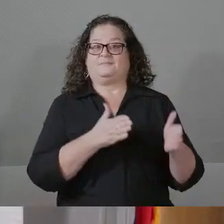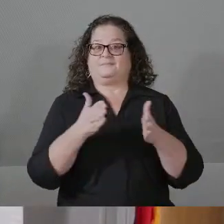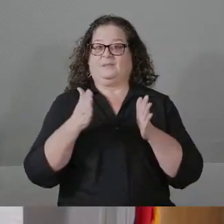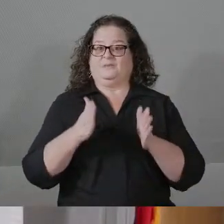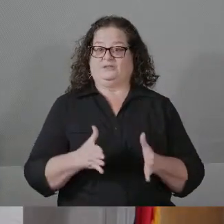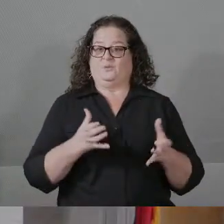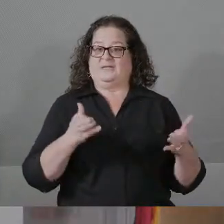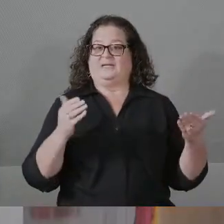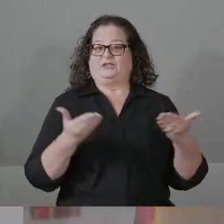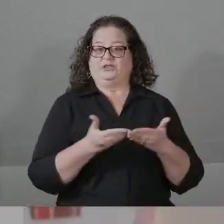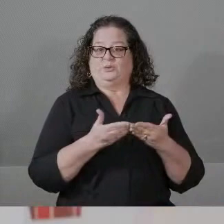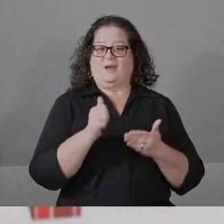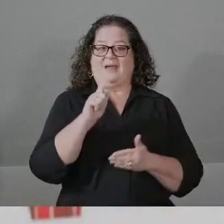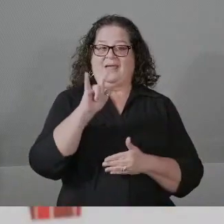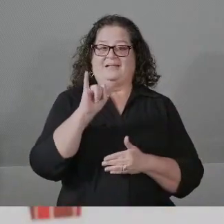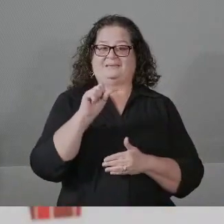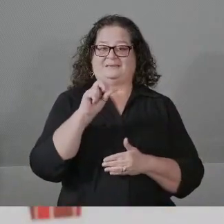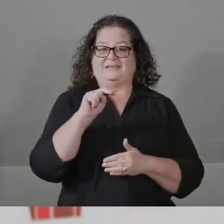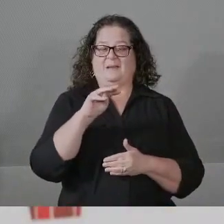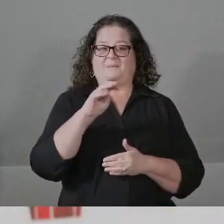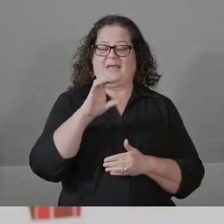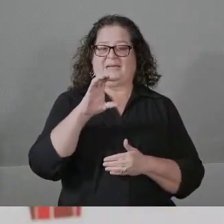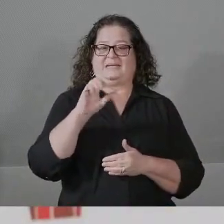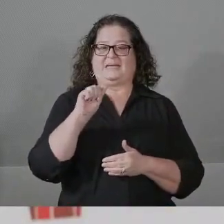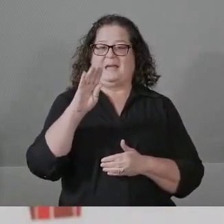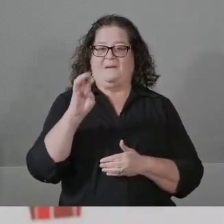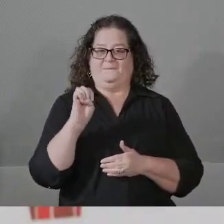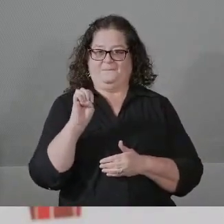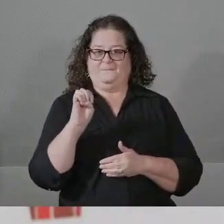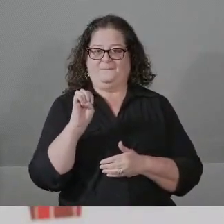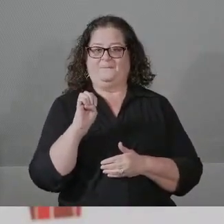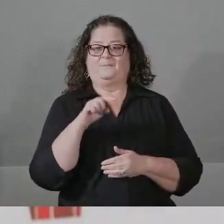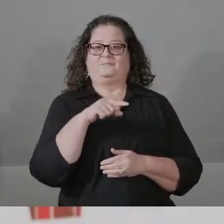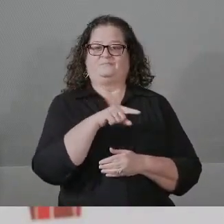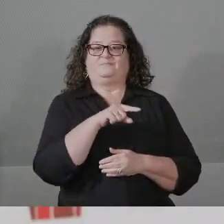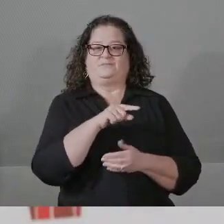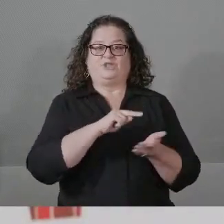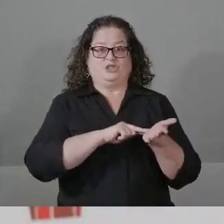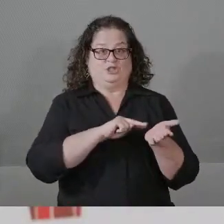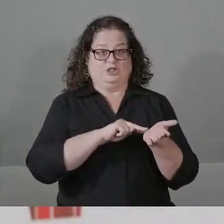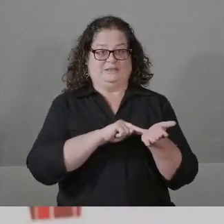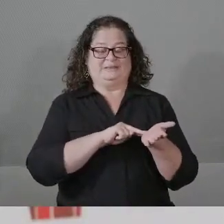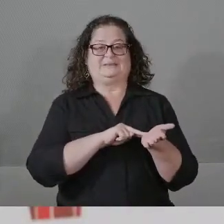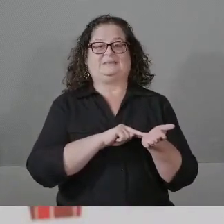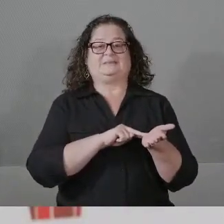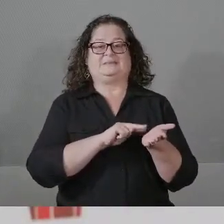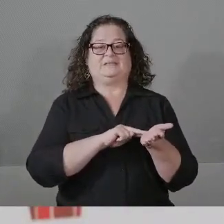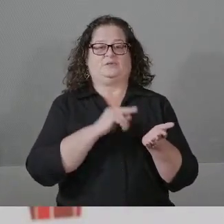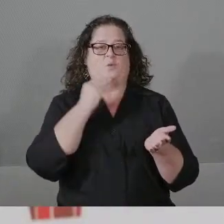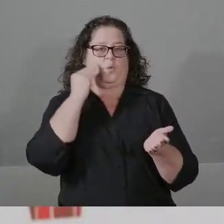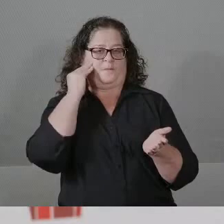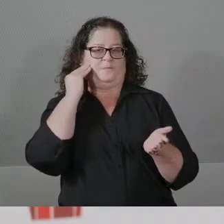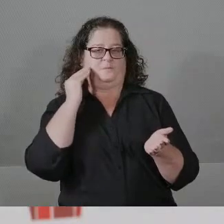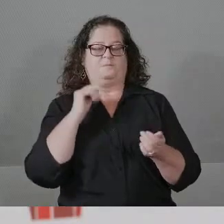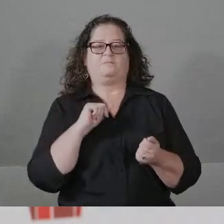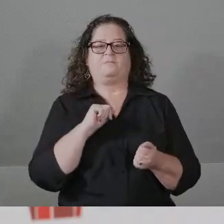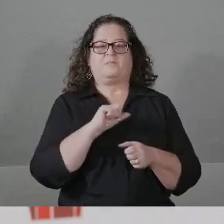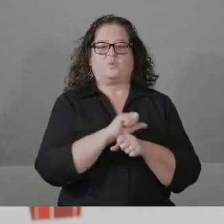introduce Allison Mccabe. She is a registered nurse at one of our skilled nursing facilities and works on the